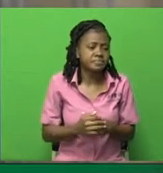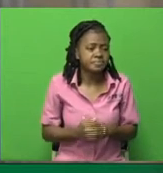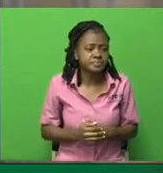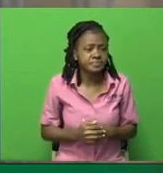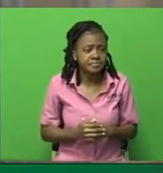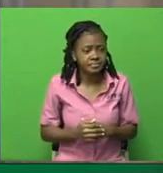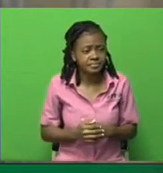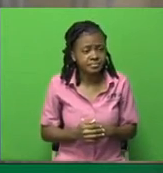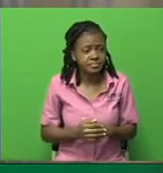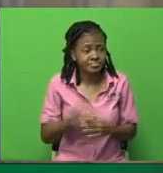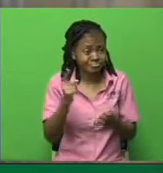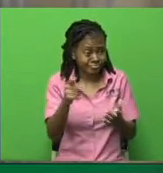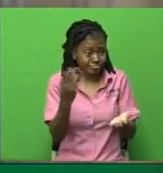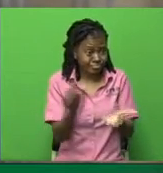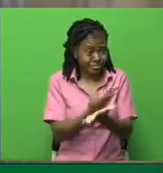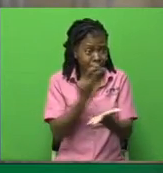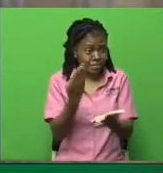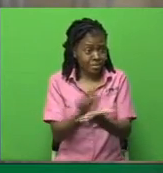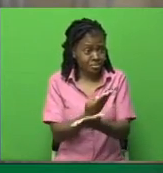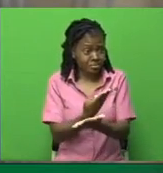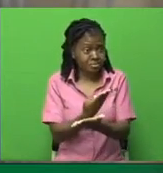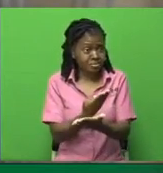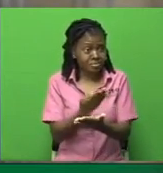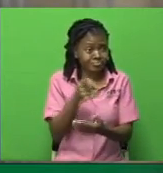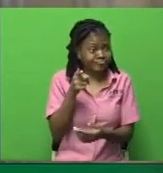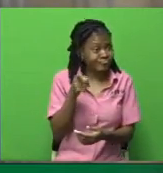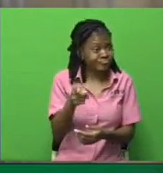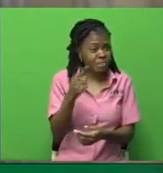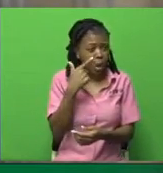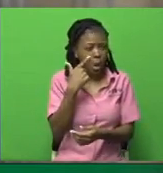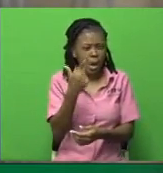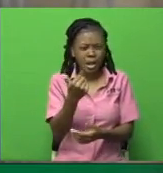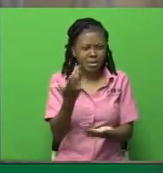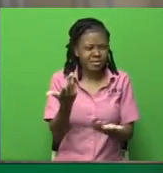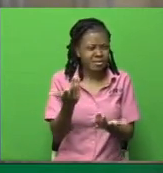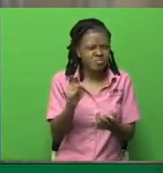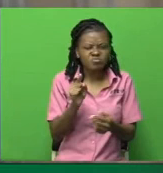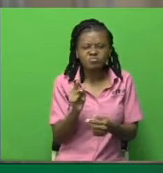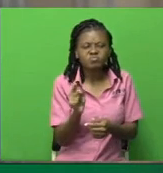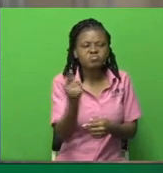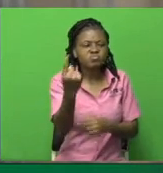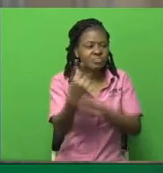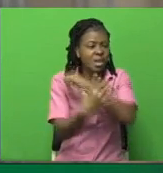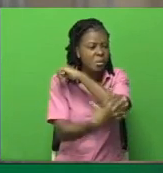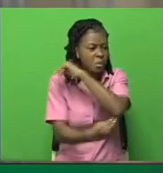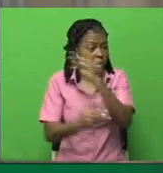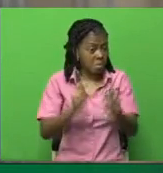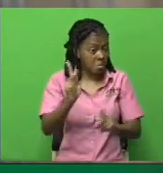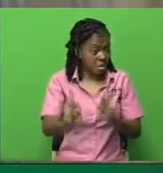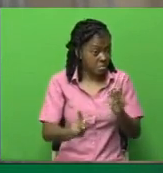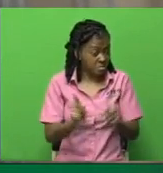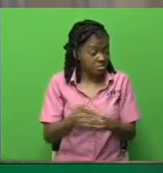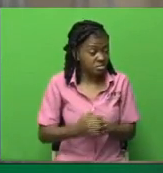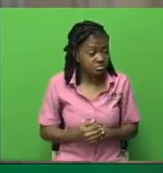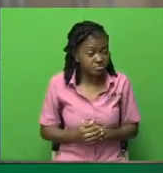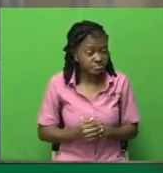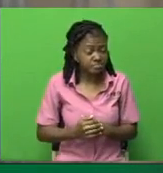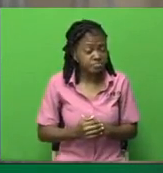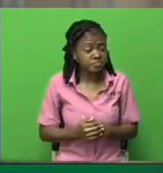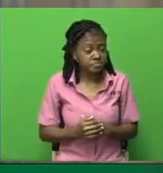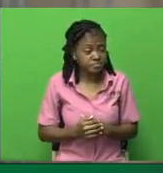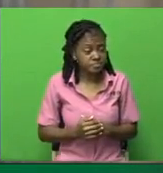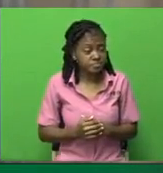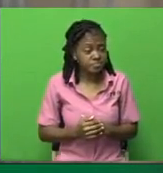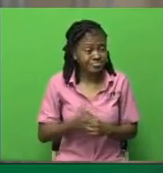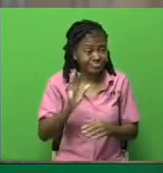this budget is also an unnecessary provocation of our poor and working-class citizens there's a seething